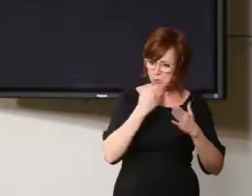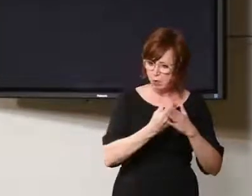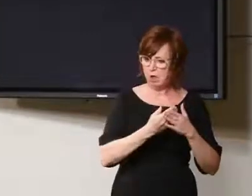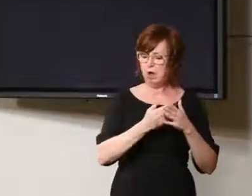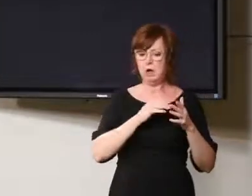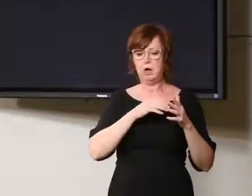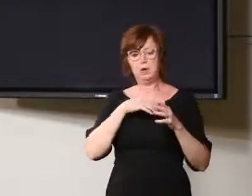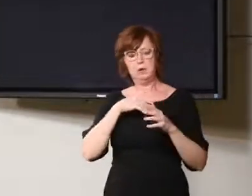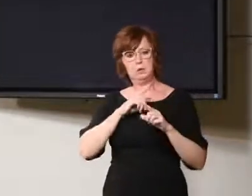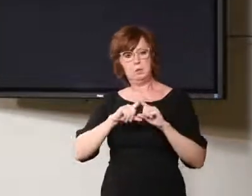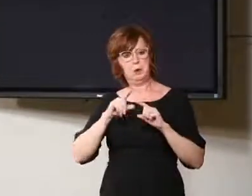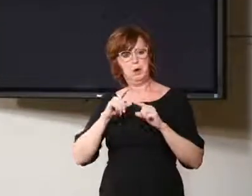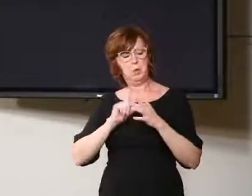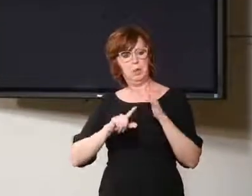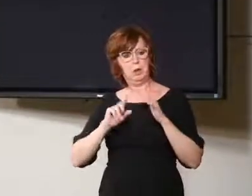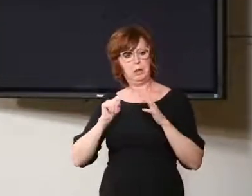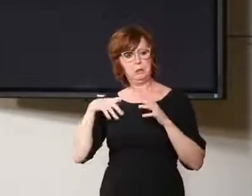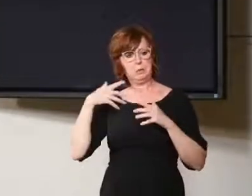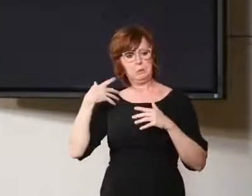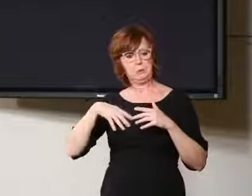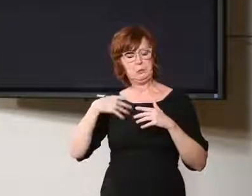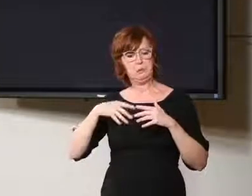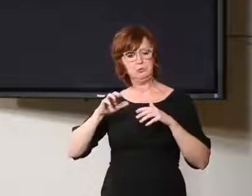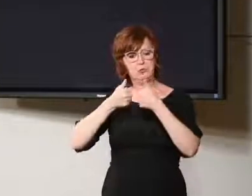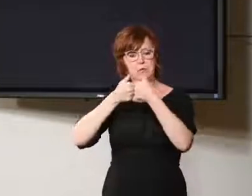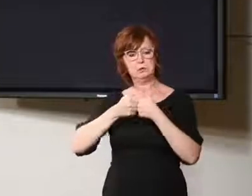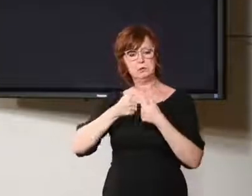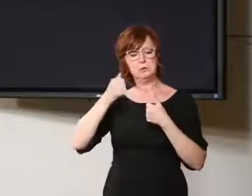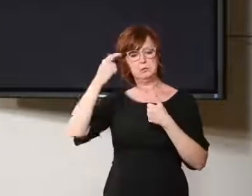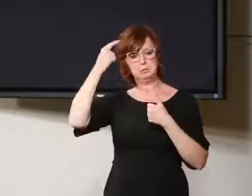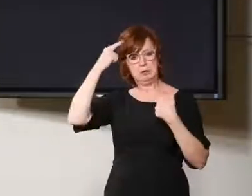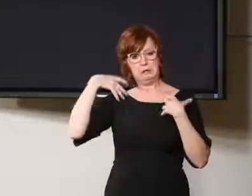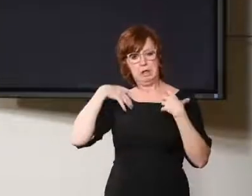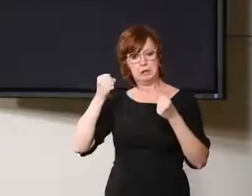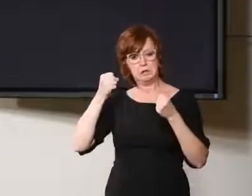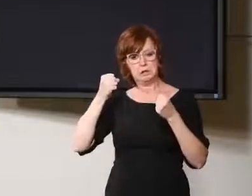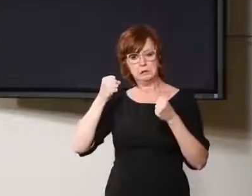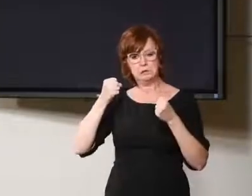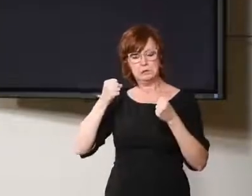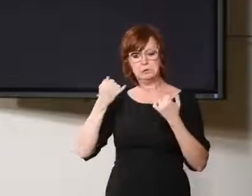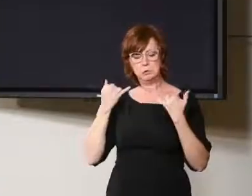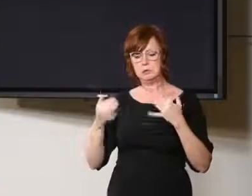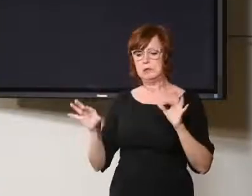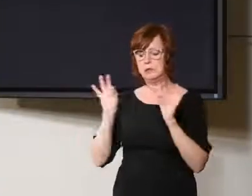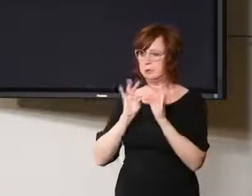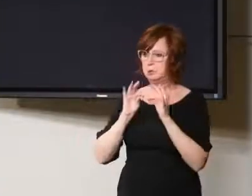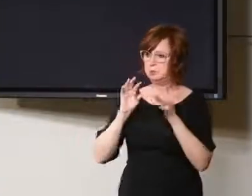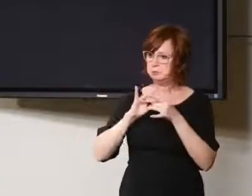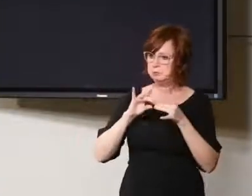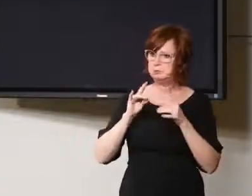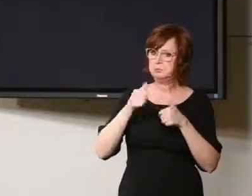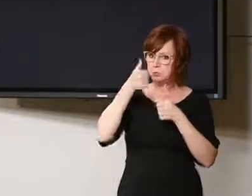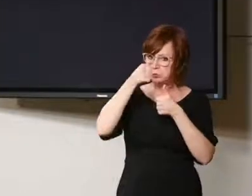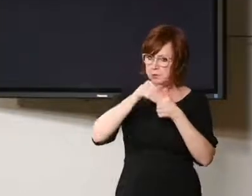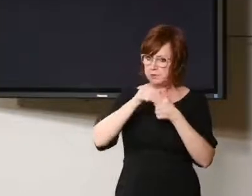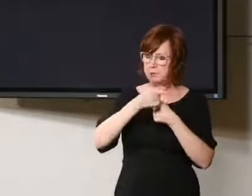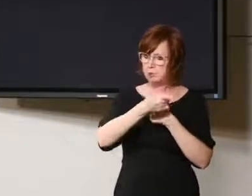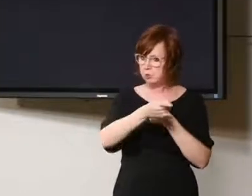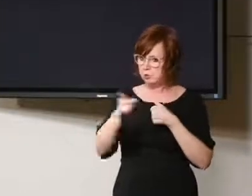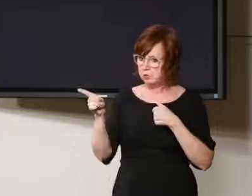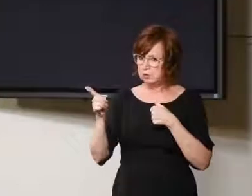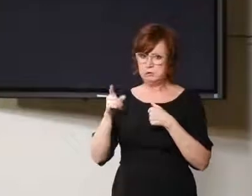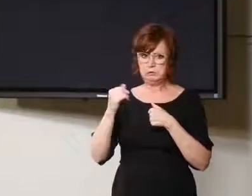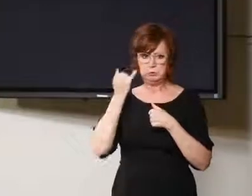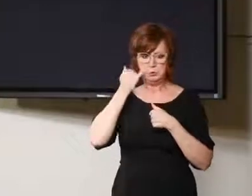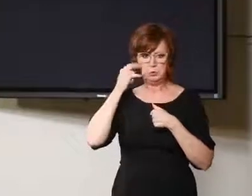experiencing. So today, we want to remind people that all of the resources that are available to you if you